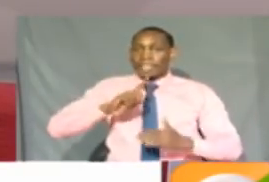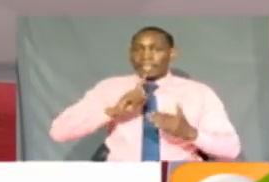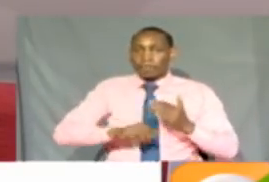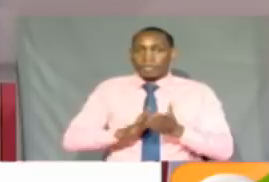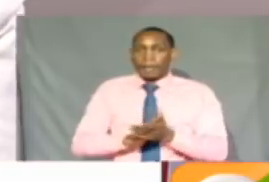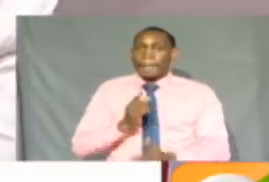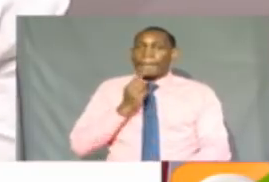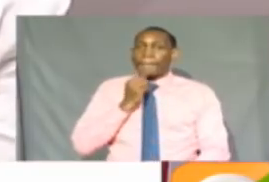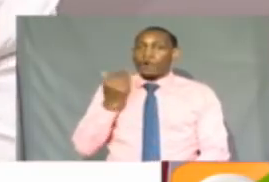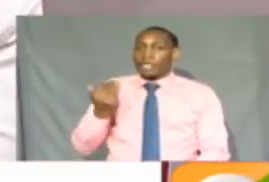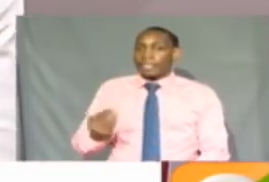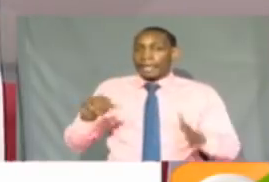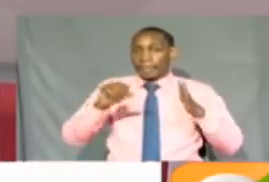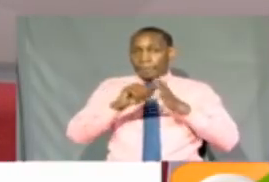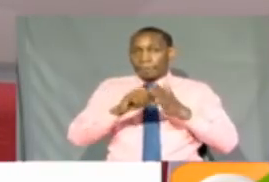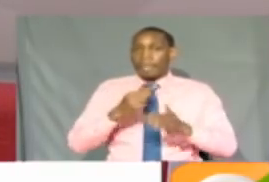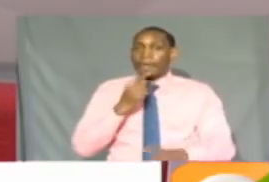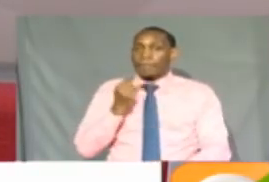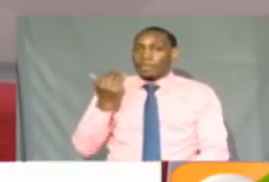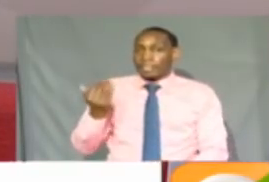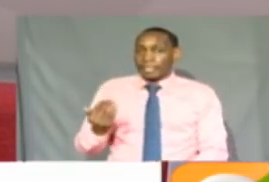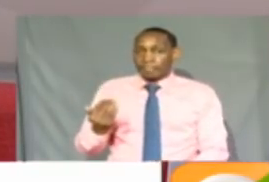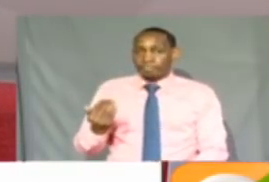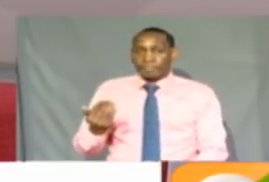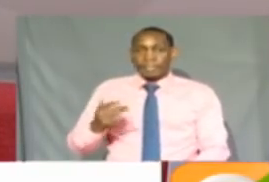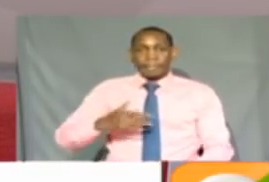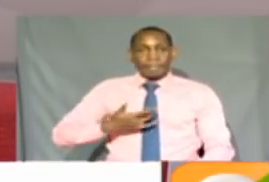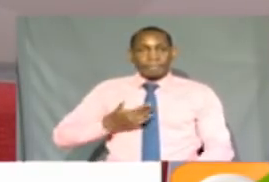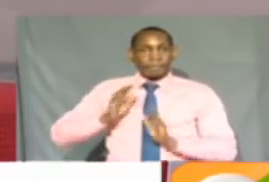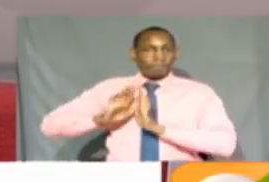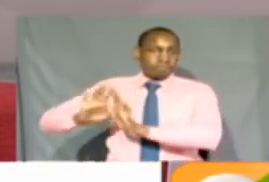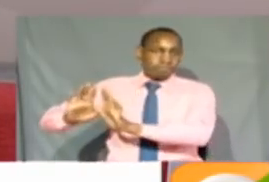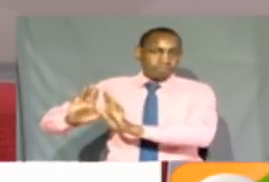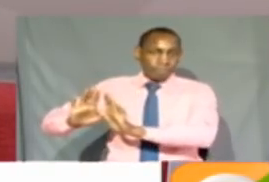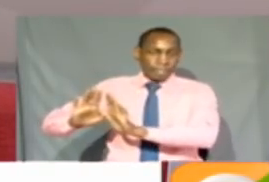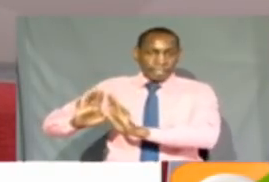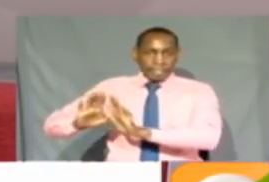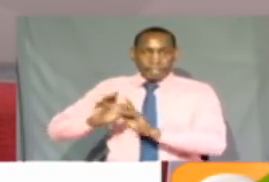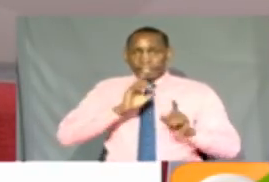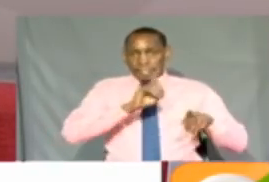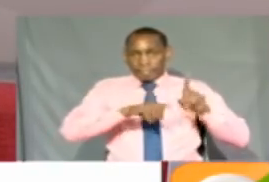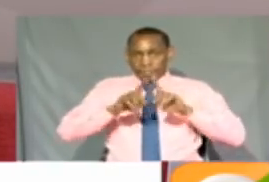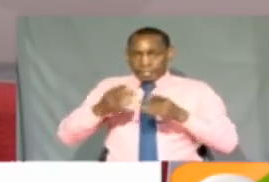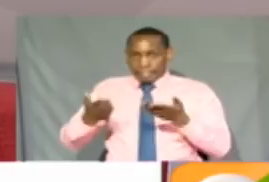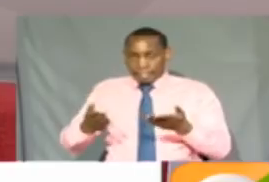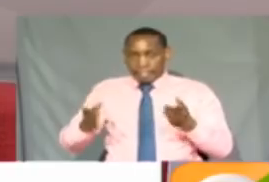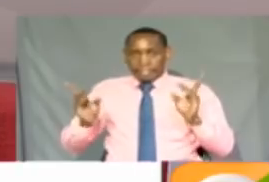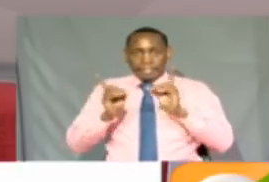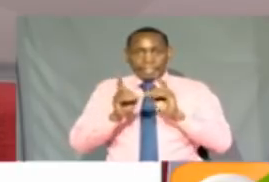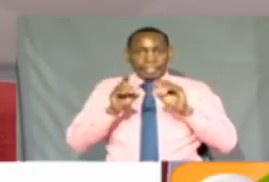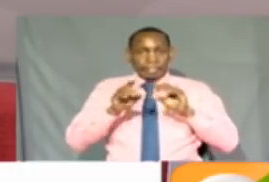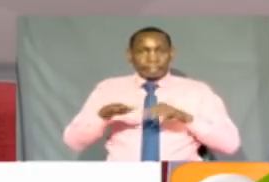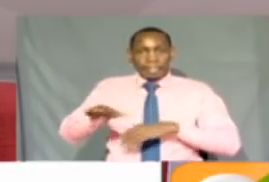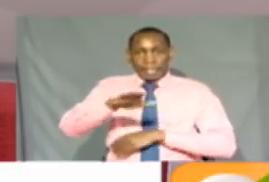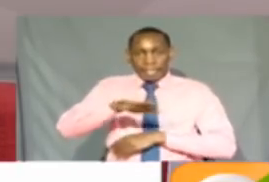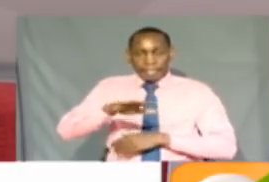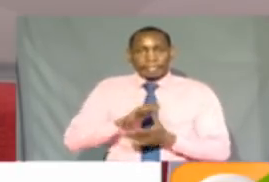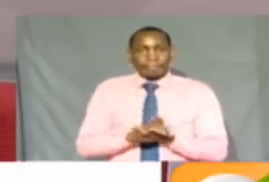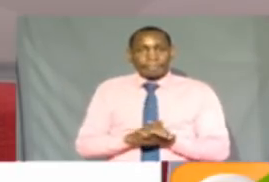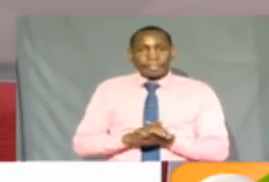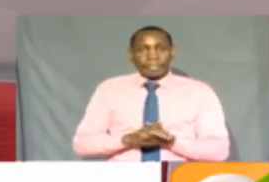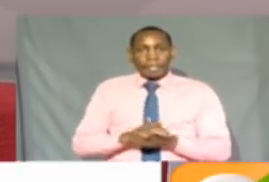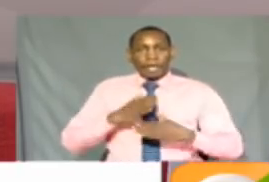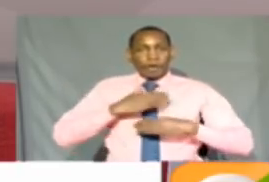child crisis and, you know, the boy child feeling like they're being left behind. With a dynamic like this in the dating market, what does it do to, you know, your